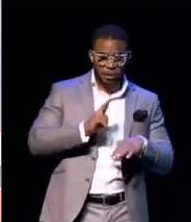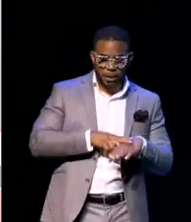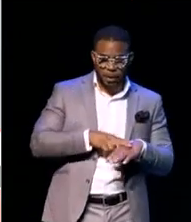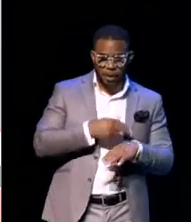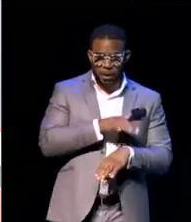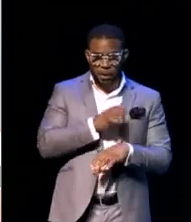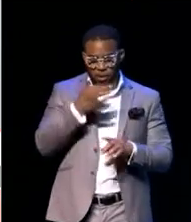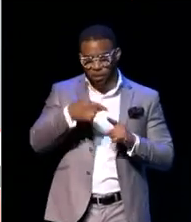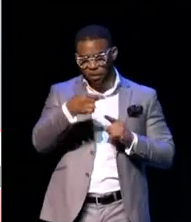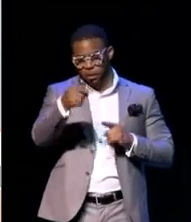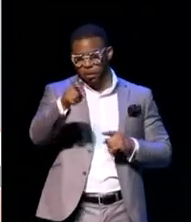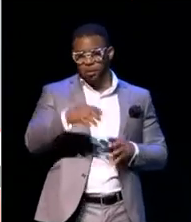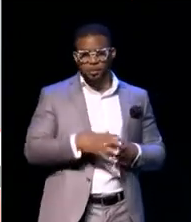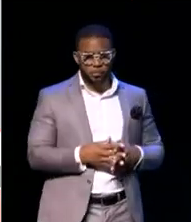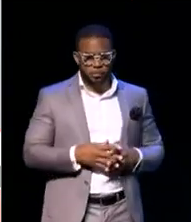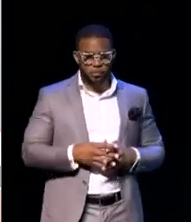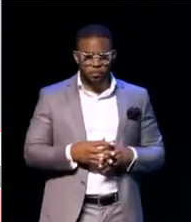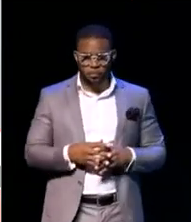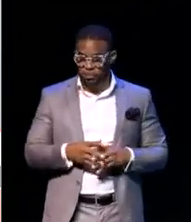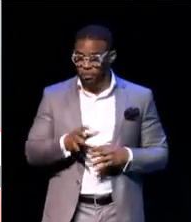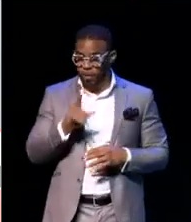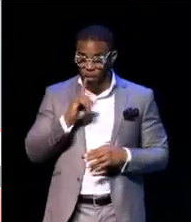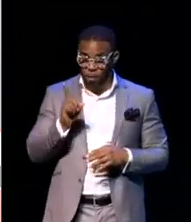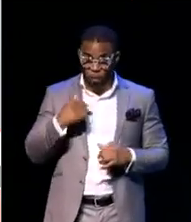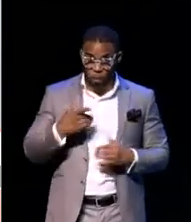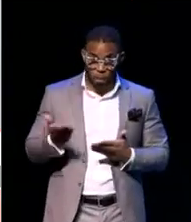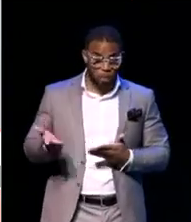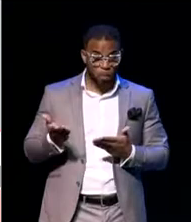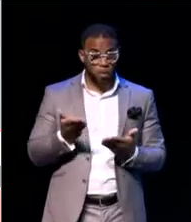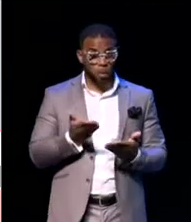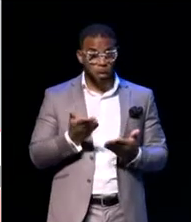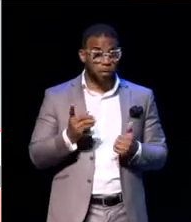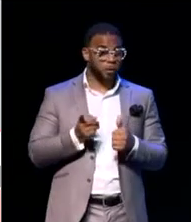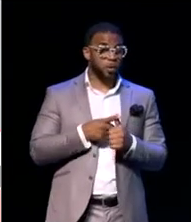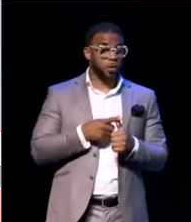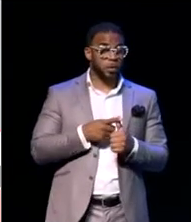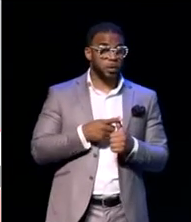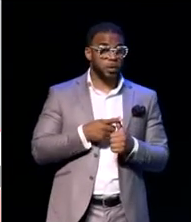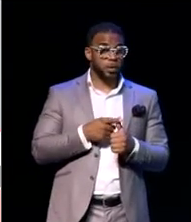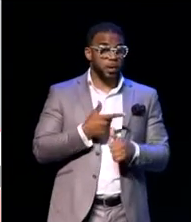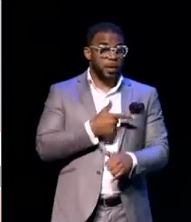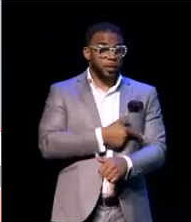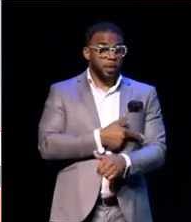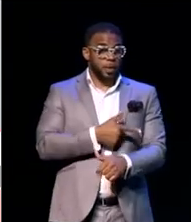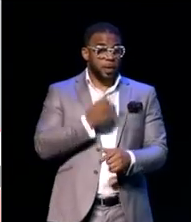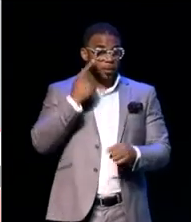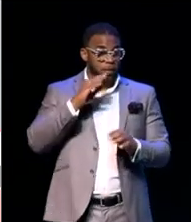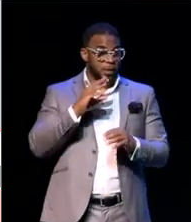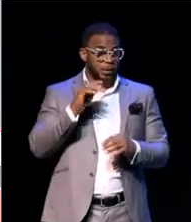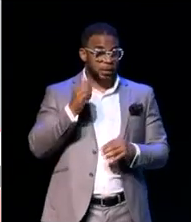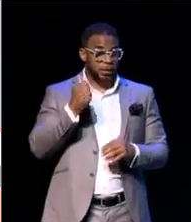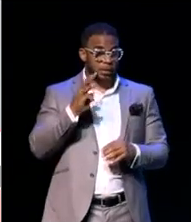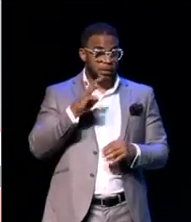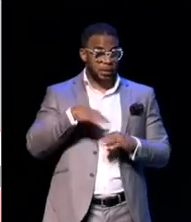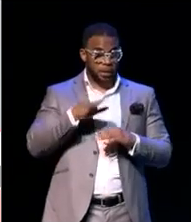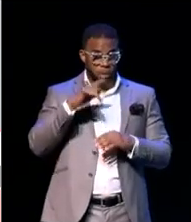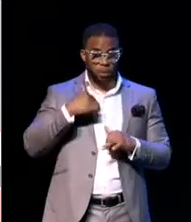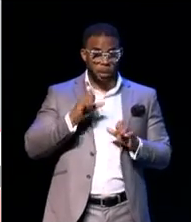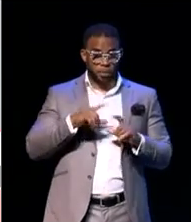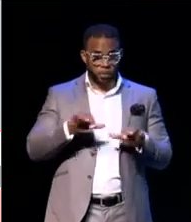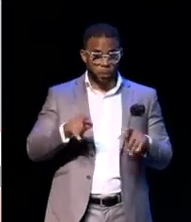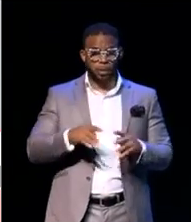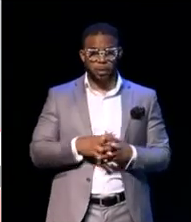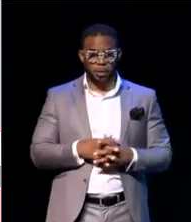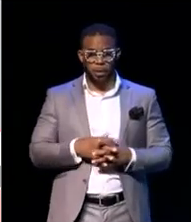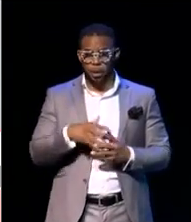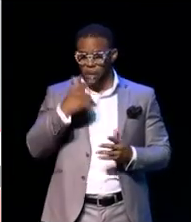National Clinic over there. That was where we brought the first vaccinations for the 16 and up when we were able to do